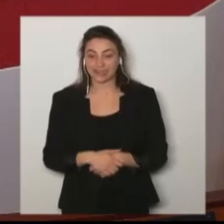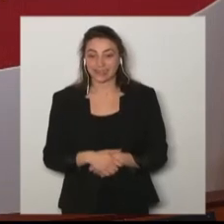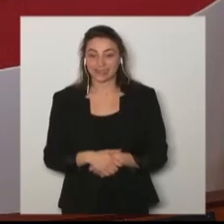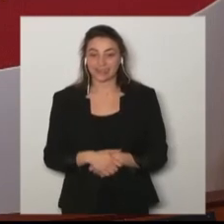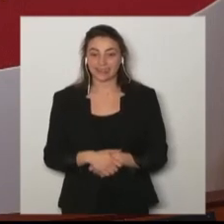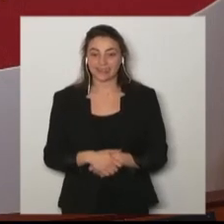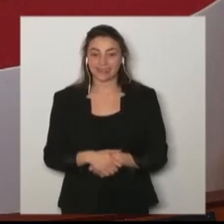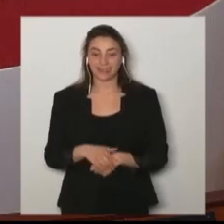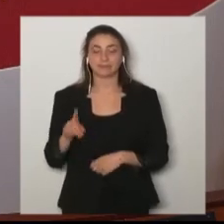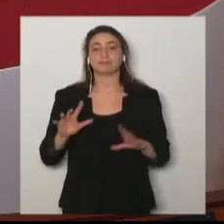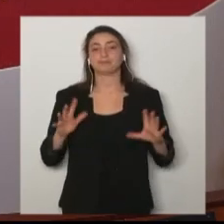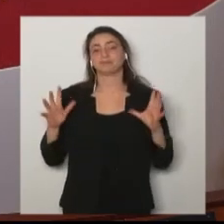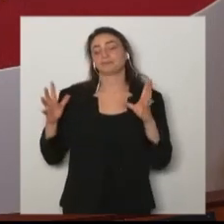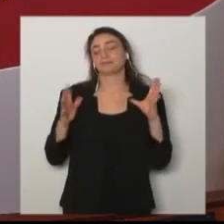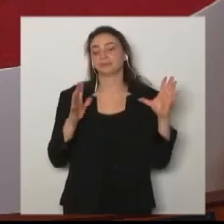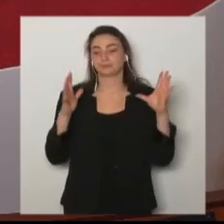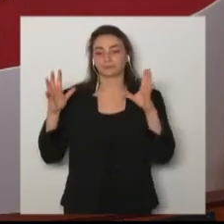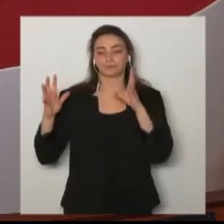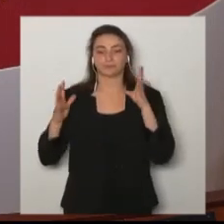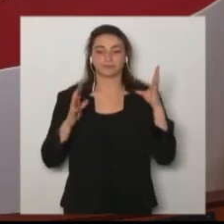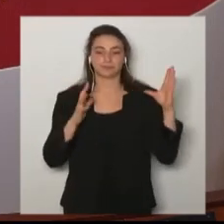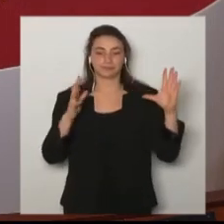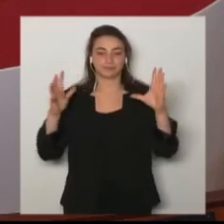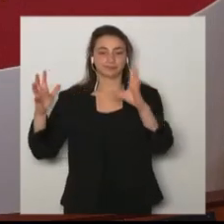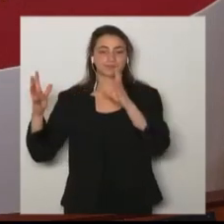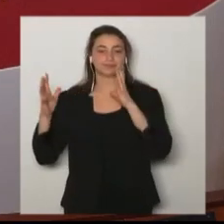C'est sûr. Pour son initiative.